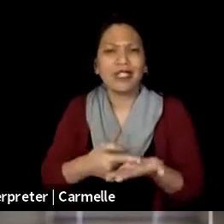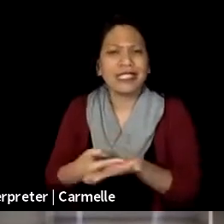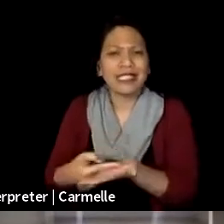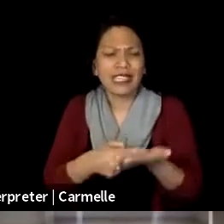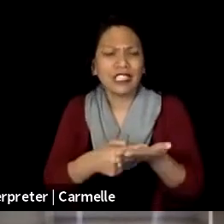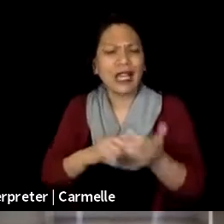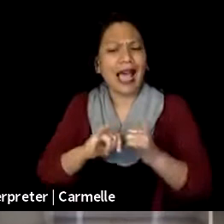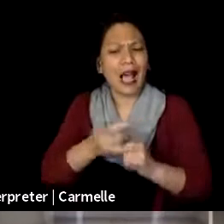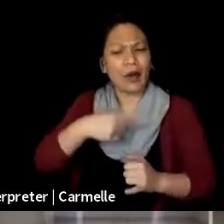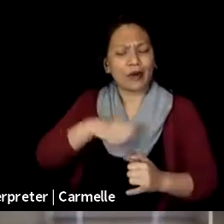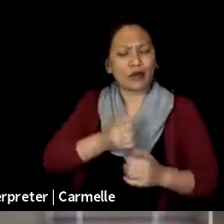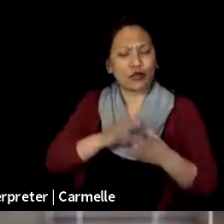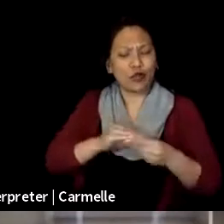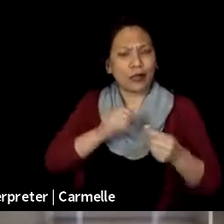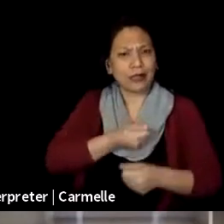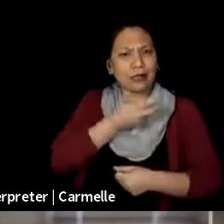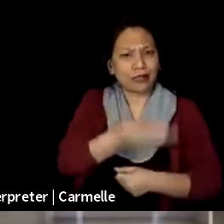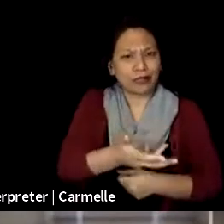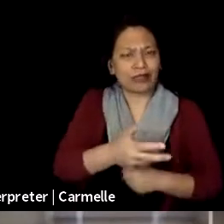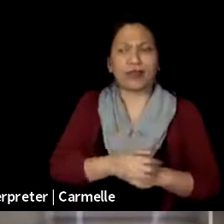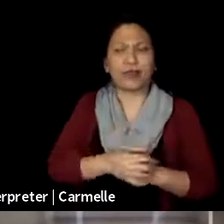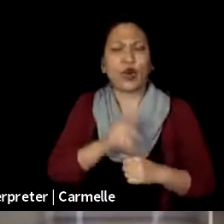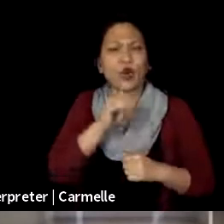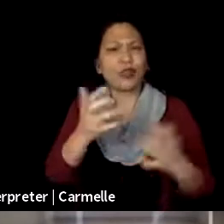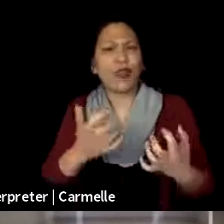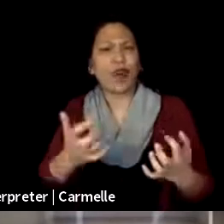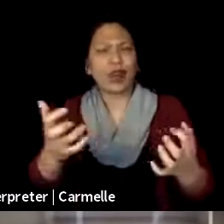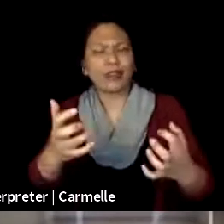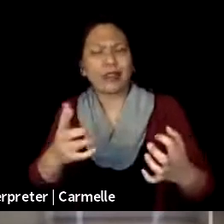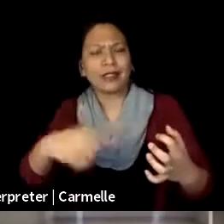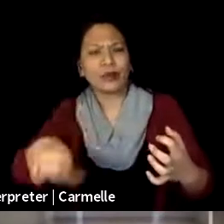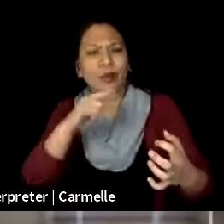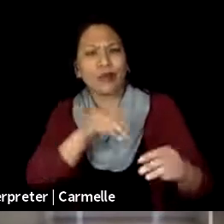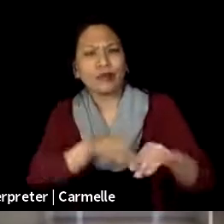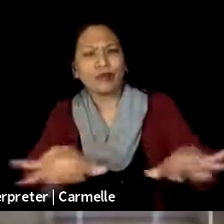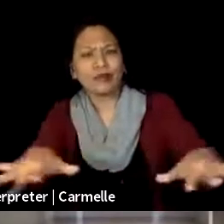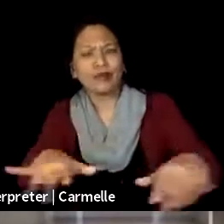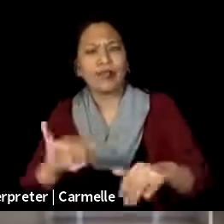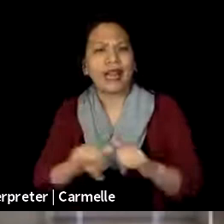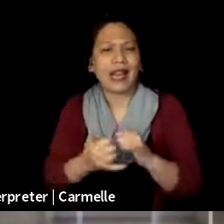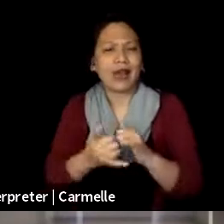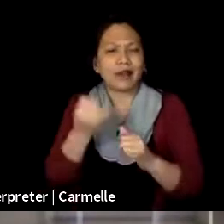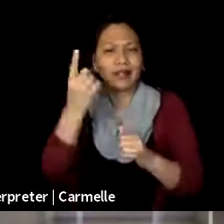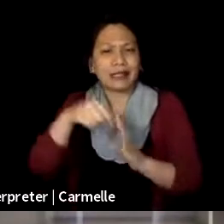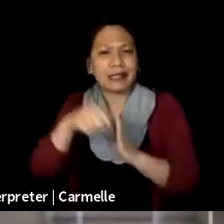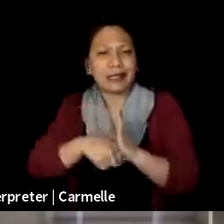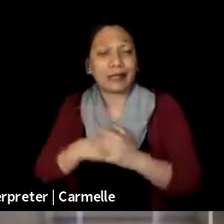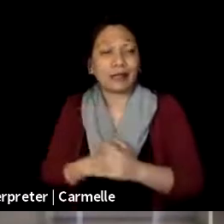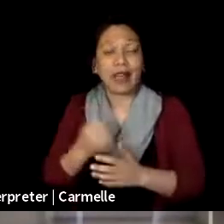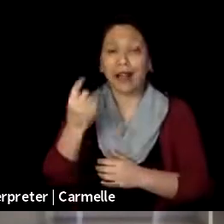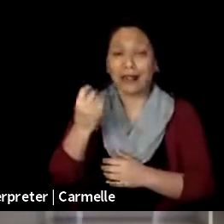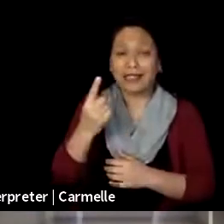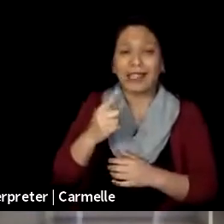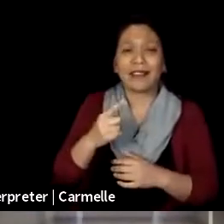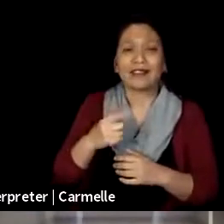stories, who they reach, and the depths to which they can be understood. We recognize that access is complicated and